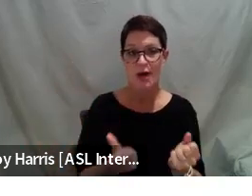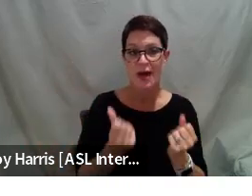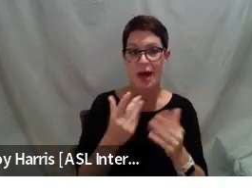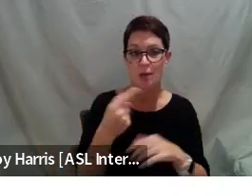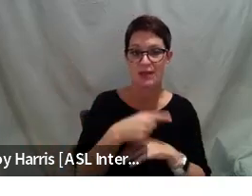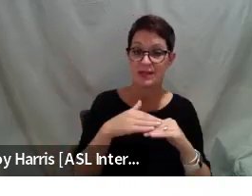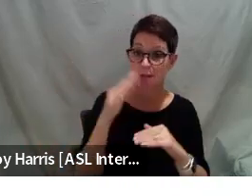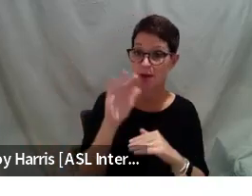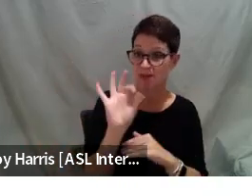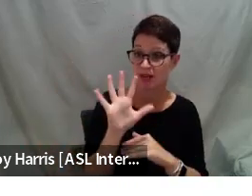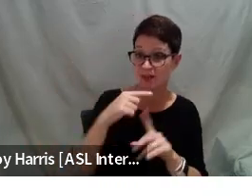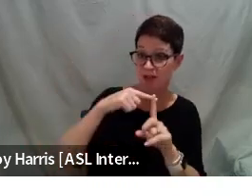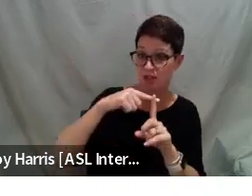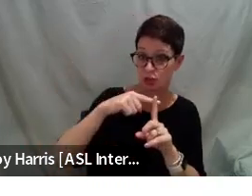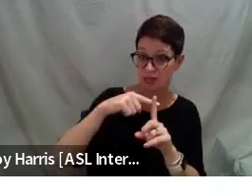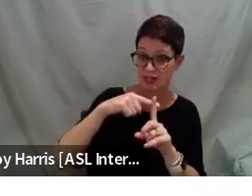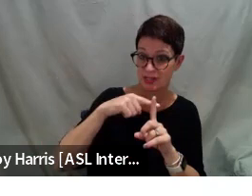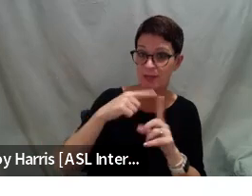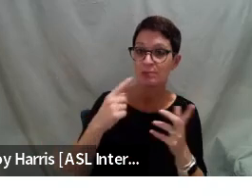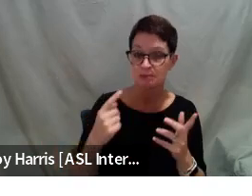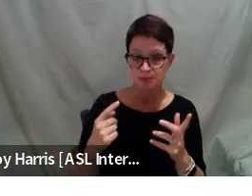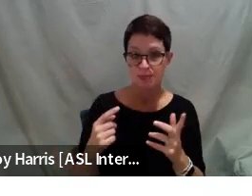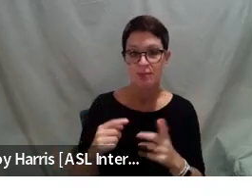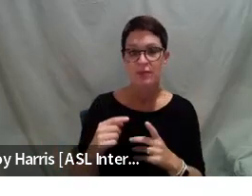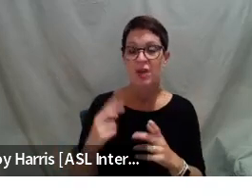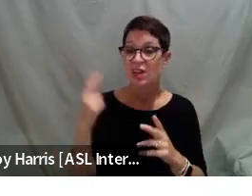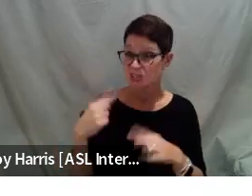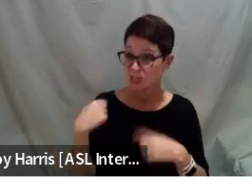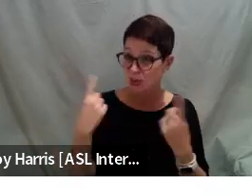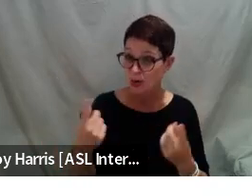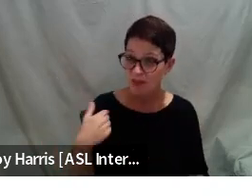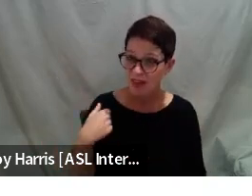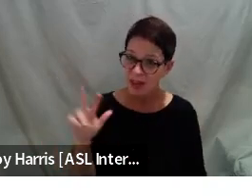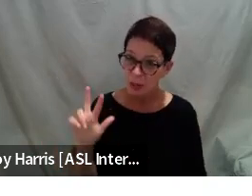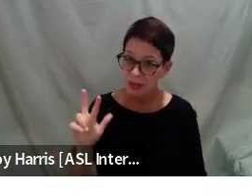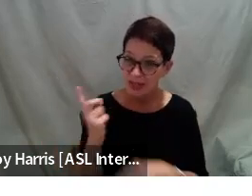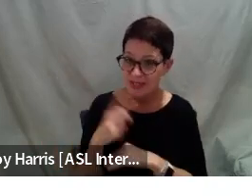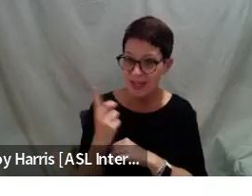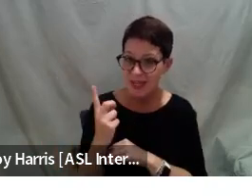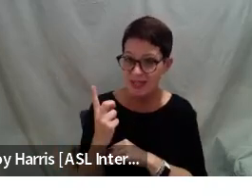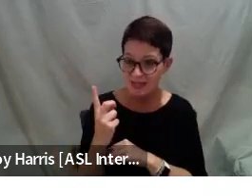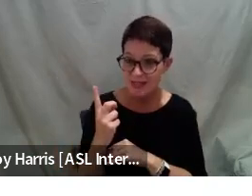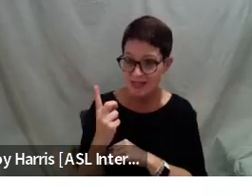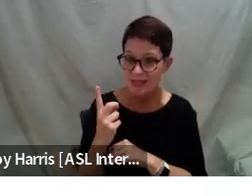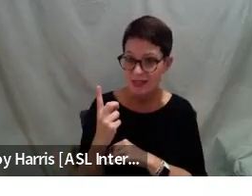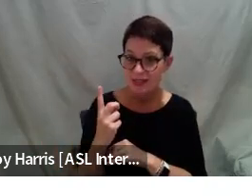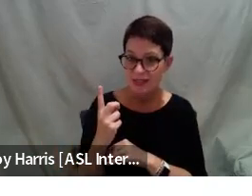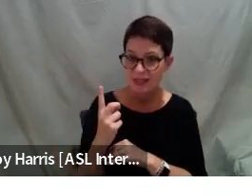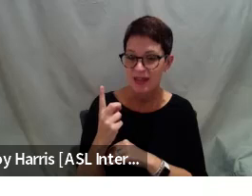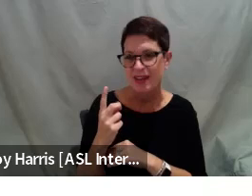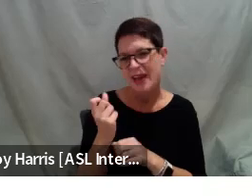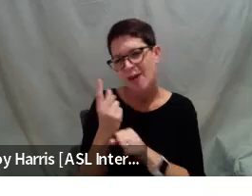above 95 degrees. And so historically, we actually only had 3 days per